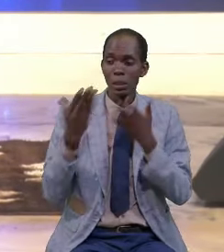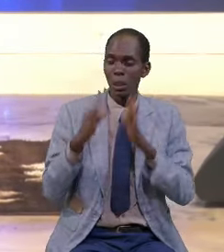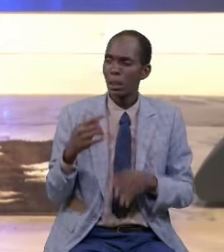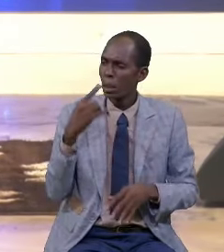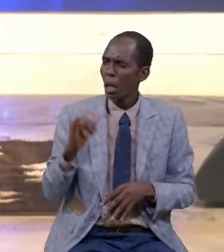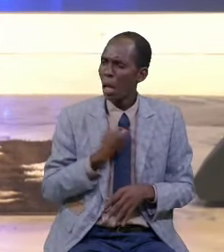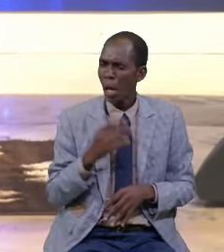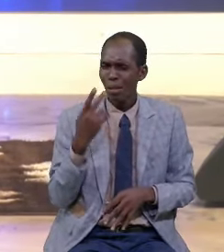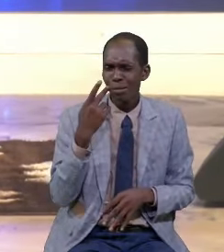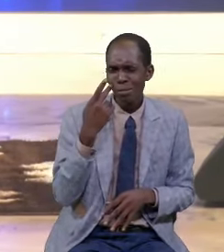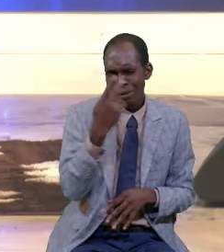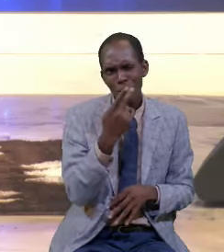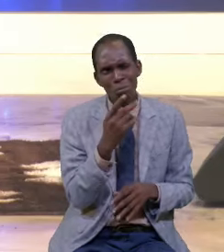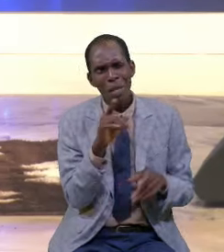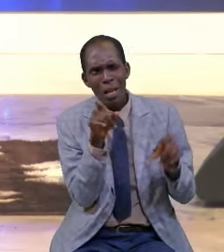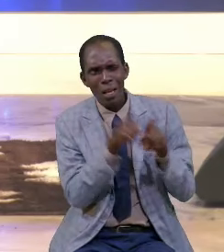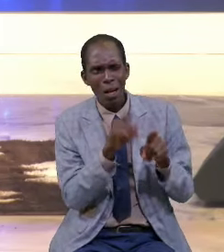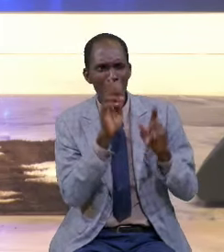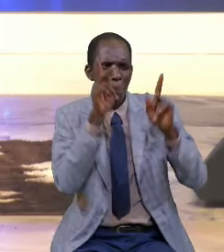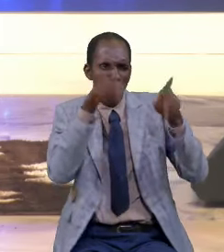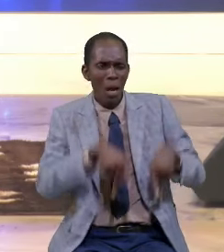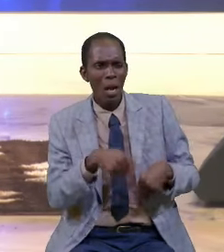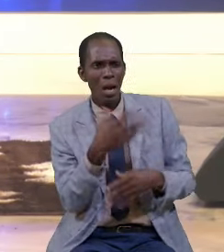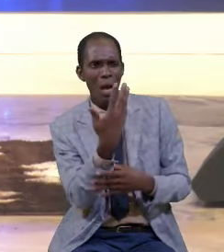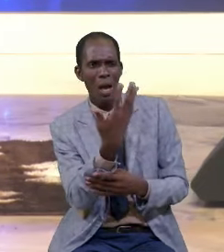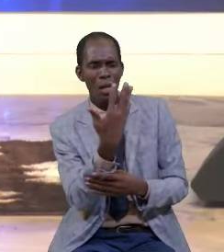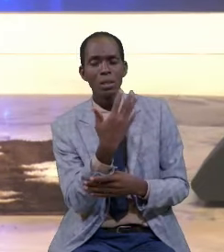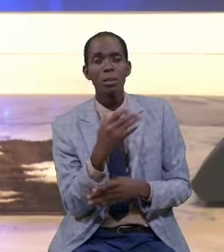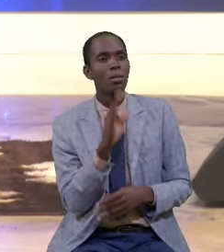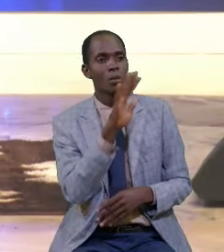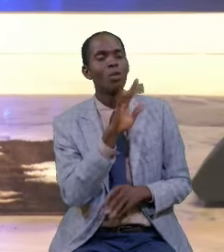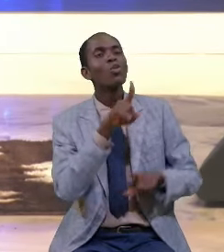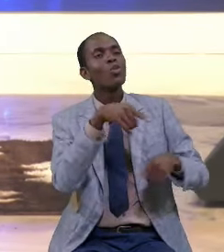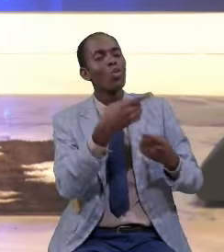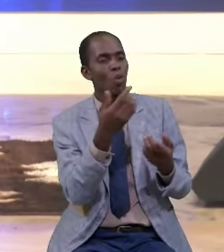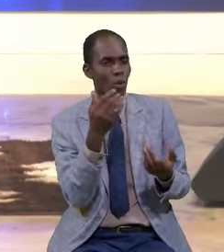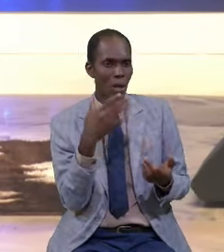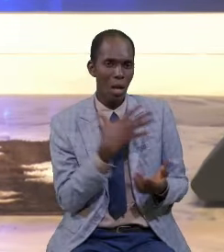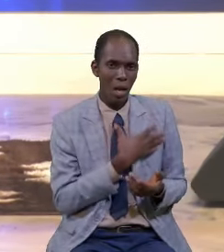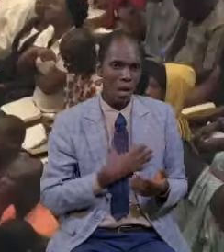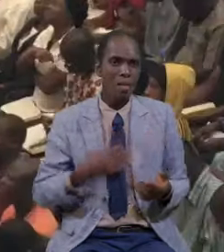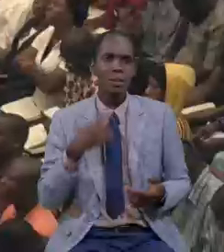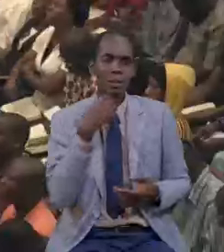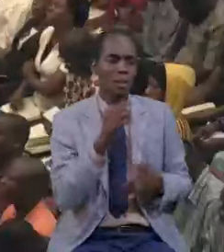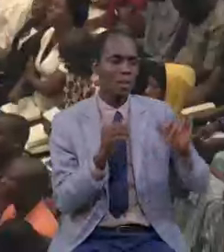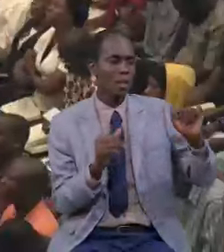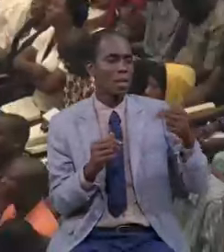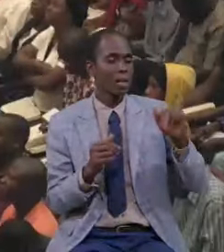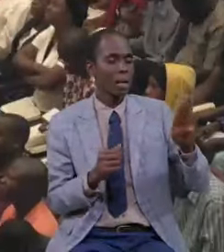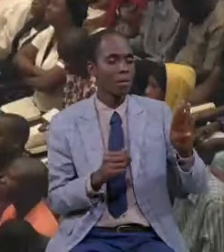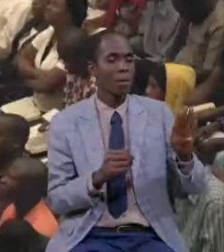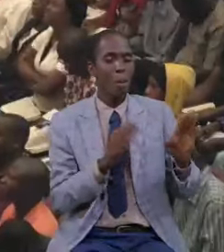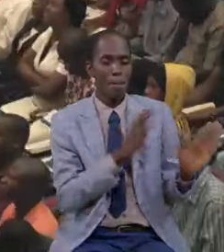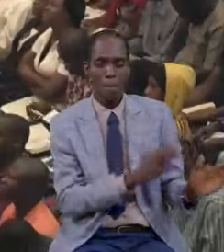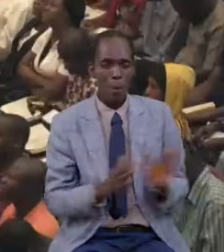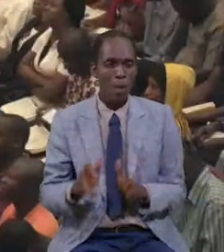like a man's hand. And he said, go up and say to Ahab, prepare thy chariot and